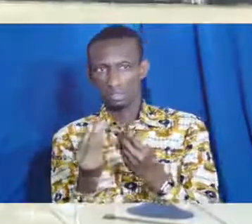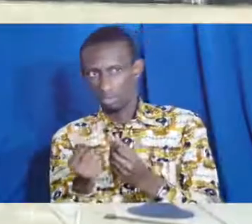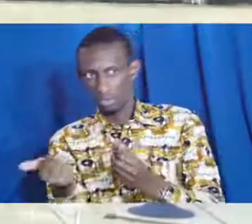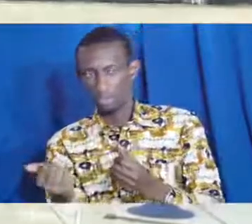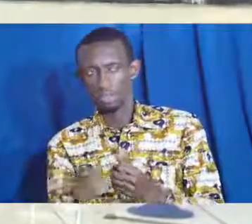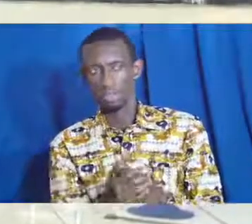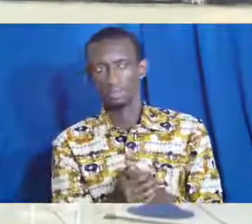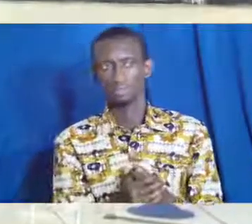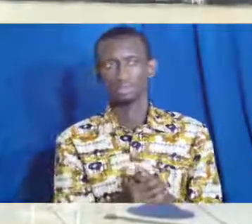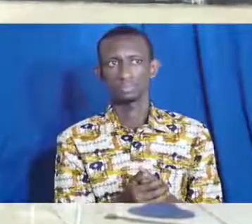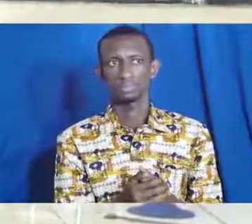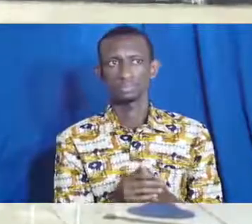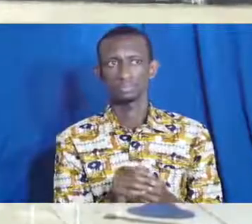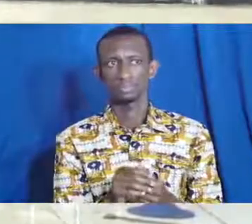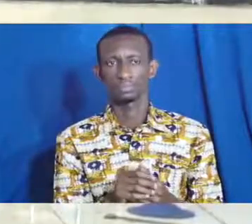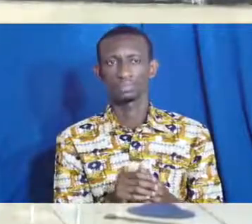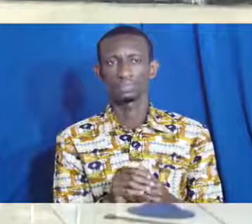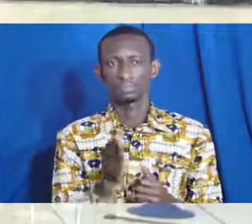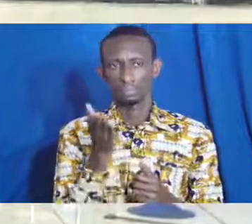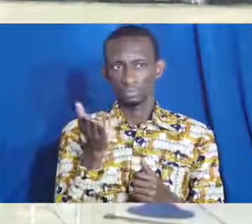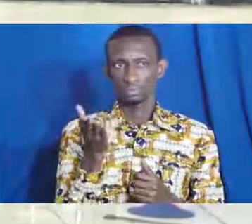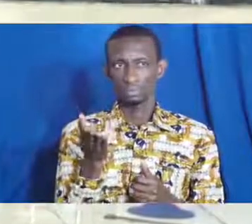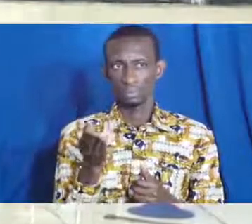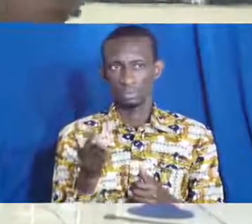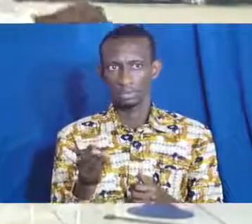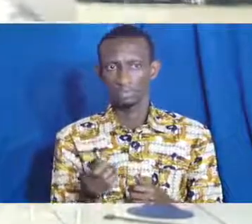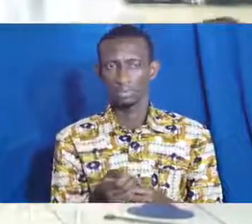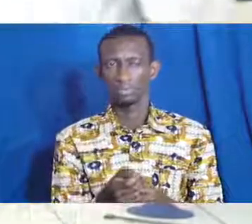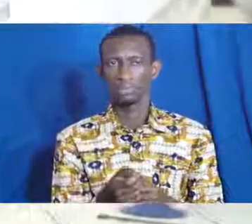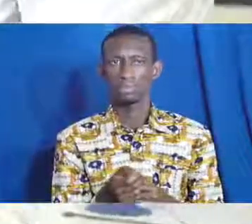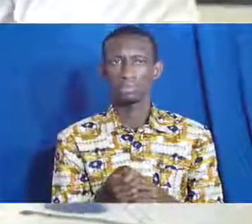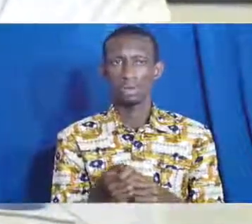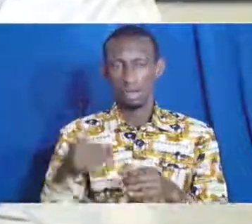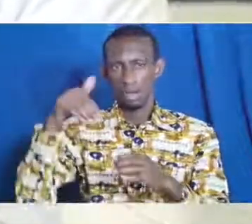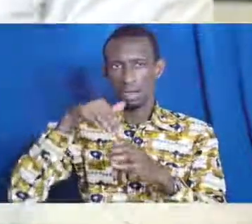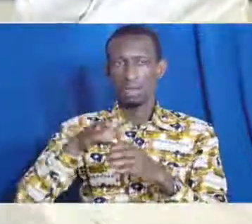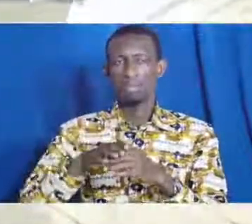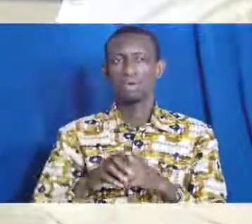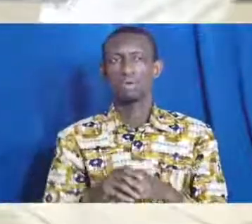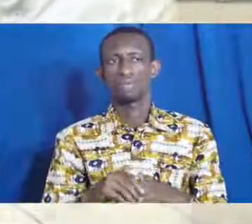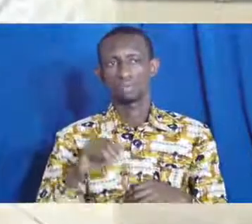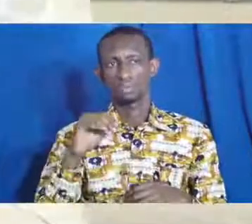predict what is happening. So this is lead 2 nitrate, contains lead ions.